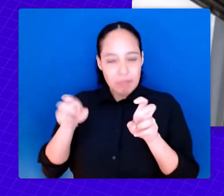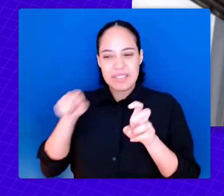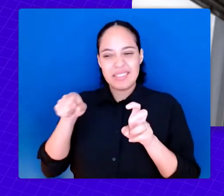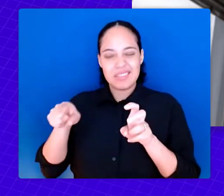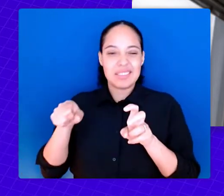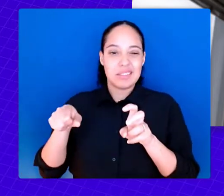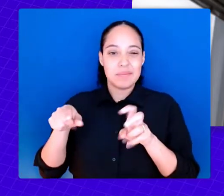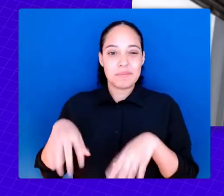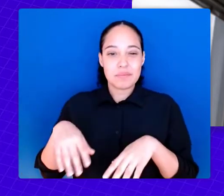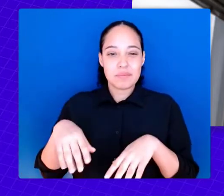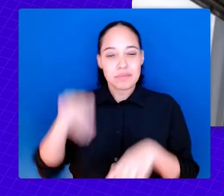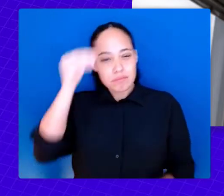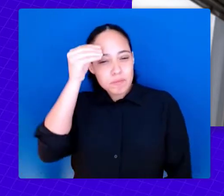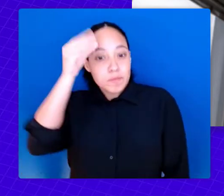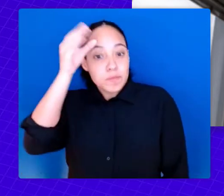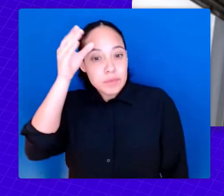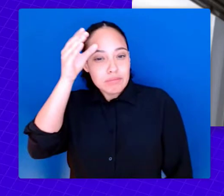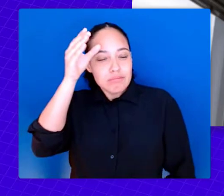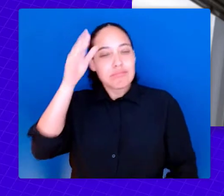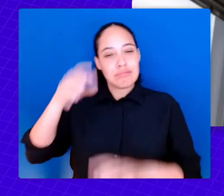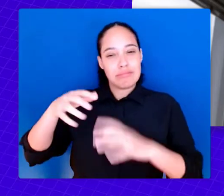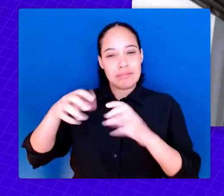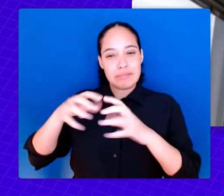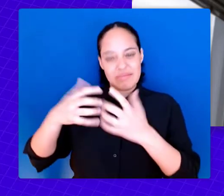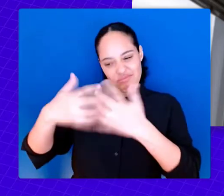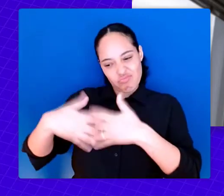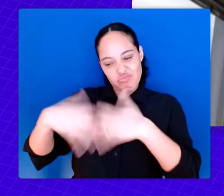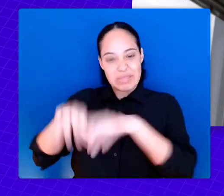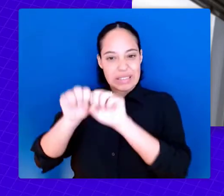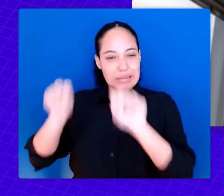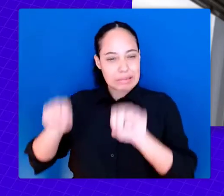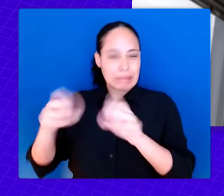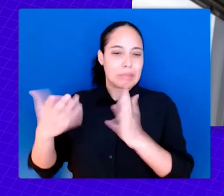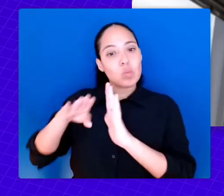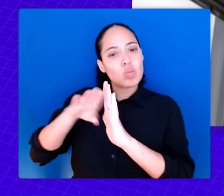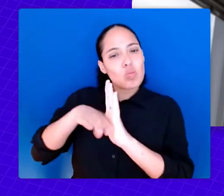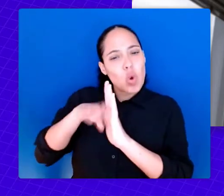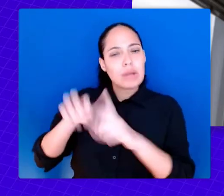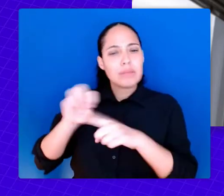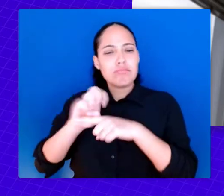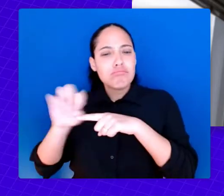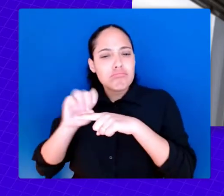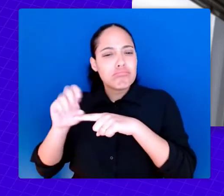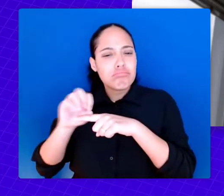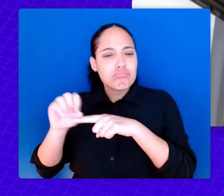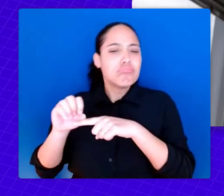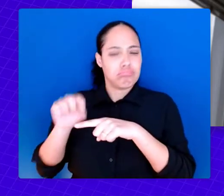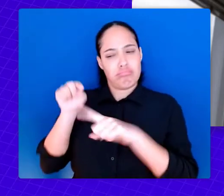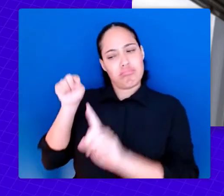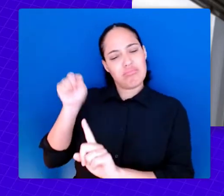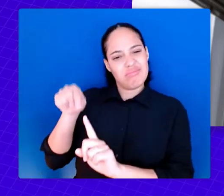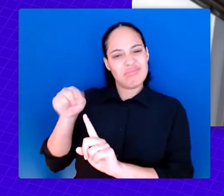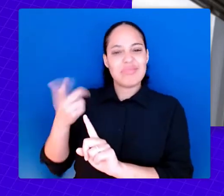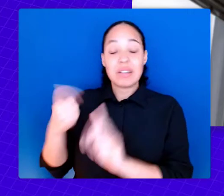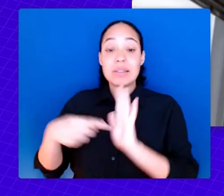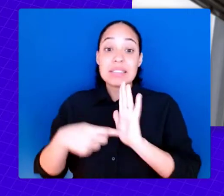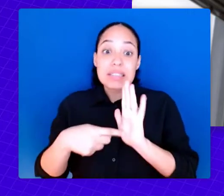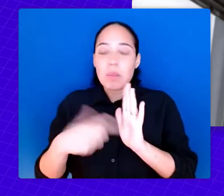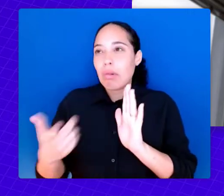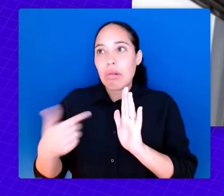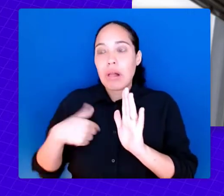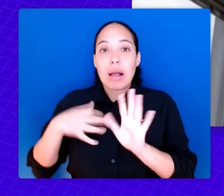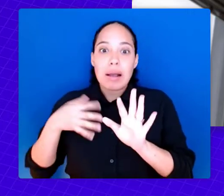and are part of the global AI community. Yeah. So thank you, first of all, thank you all for that. But I know you,